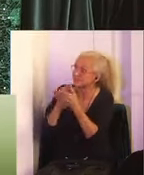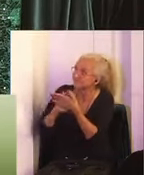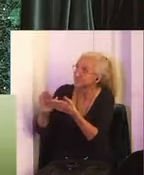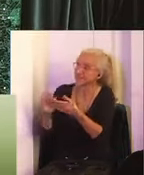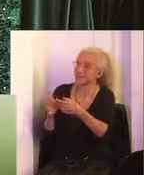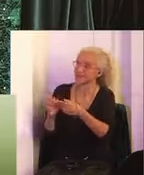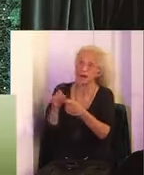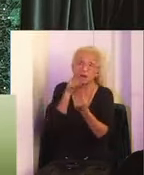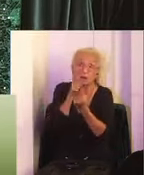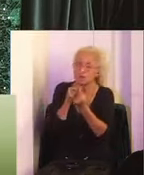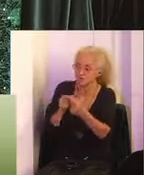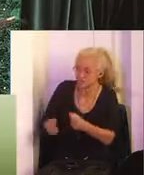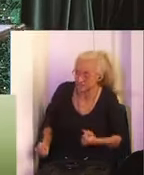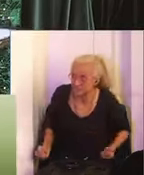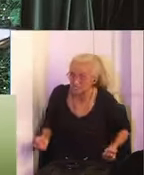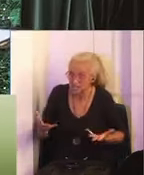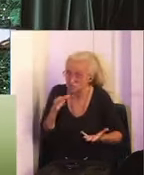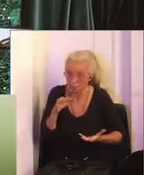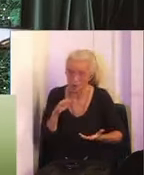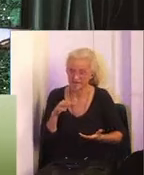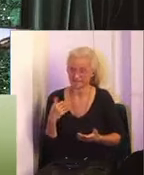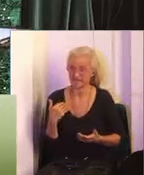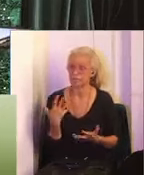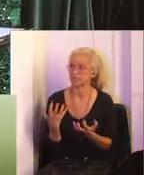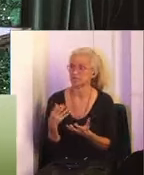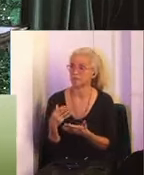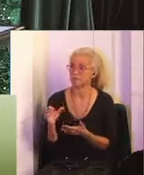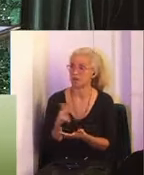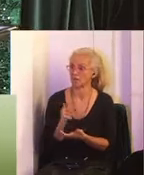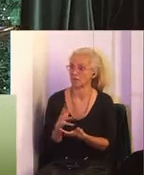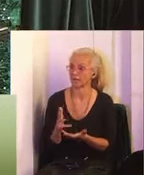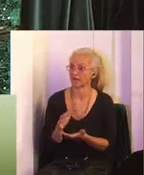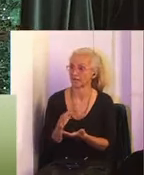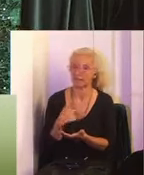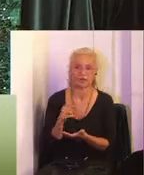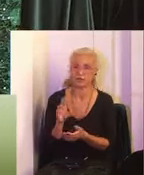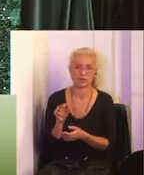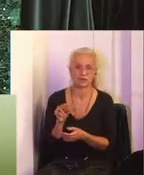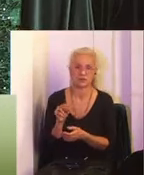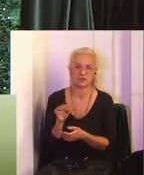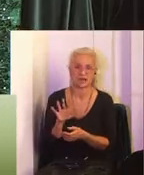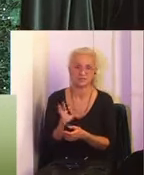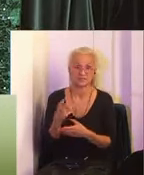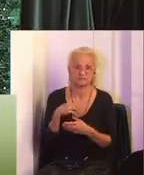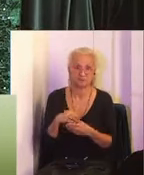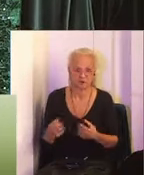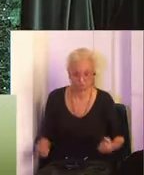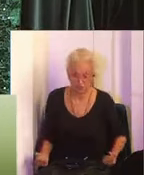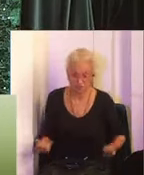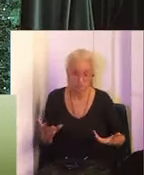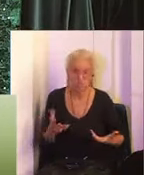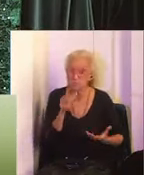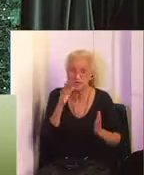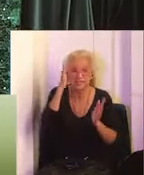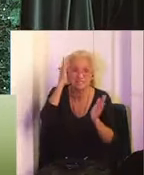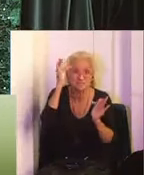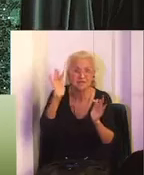be generous, not so I can get something back. That's part of generosity, is not expecting anything